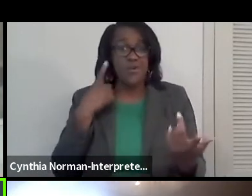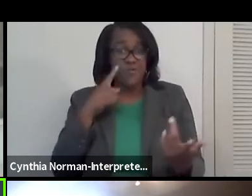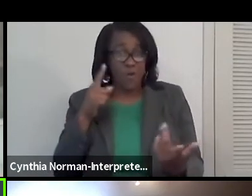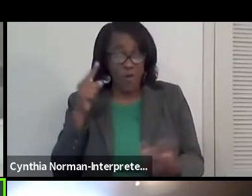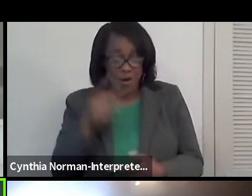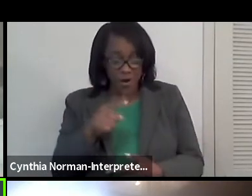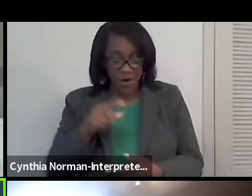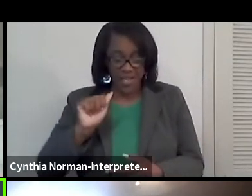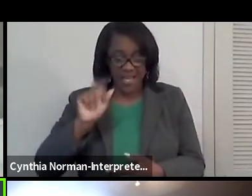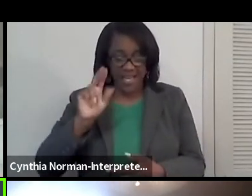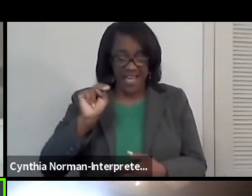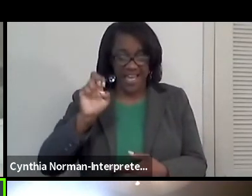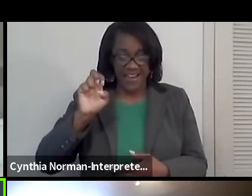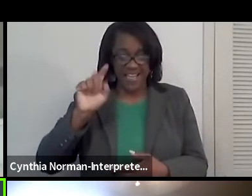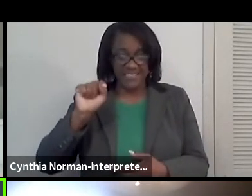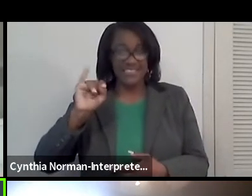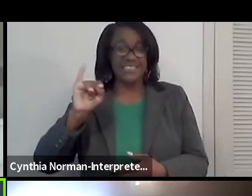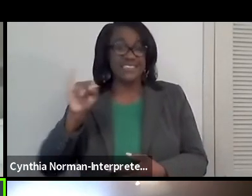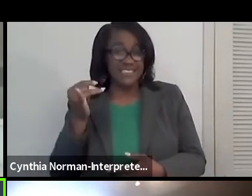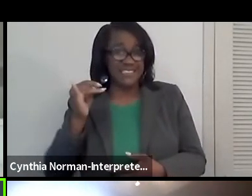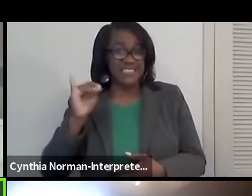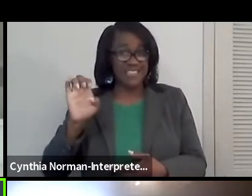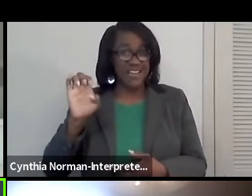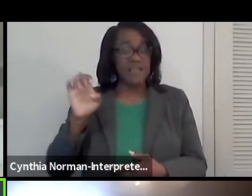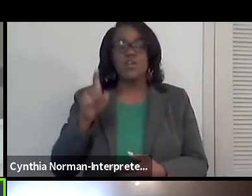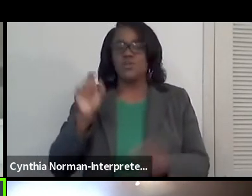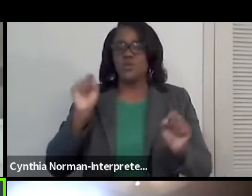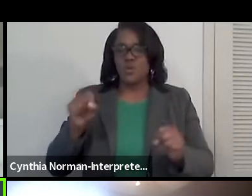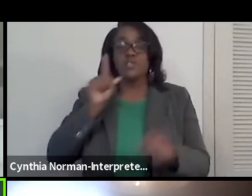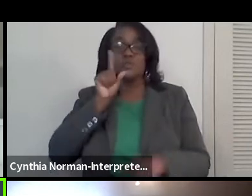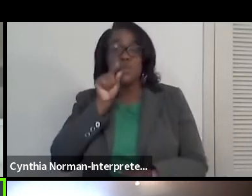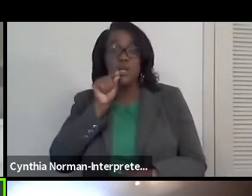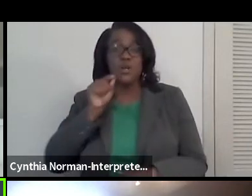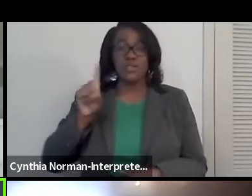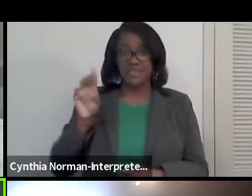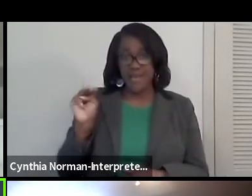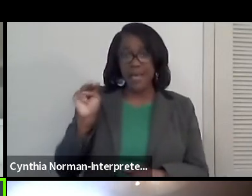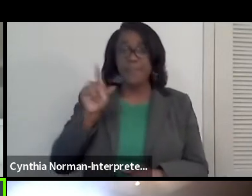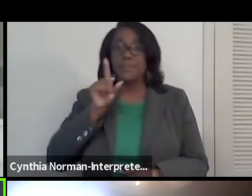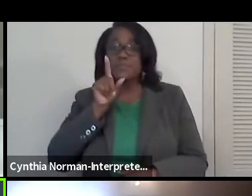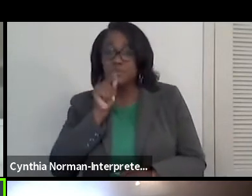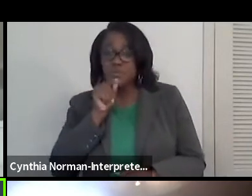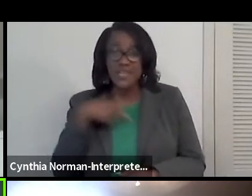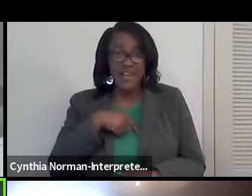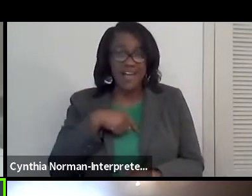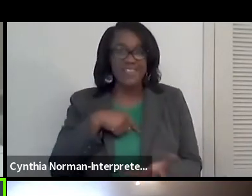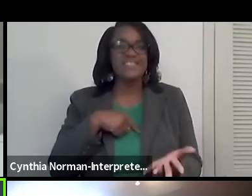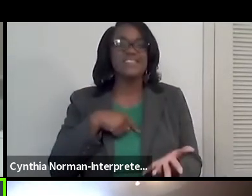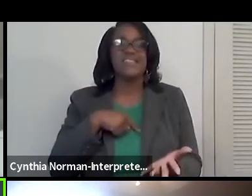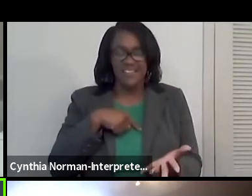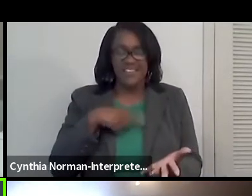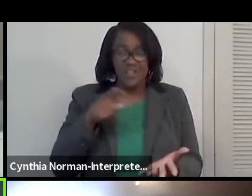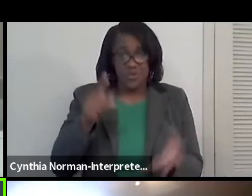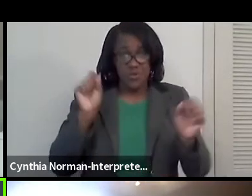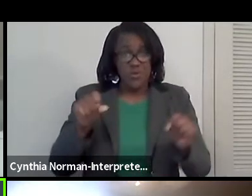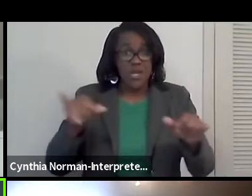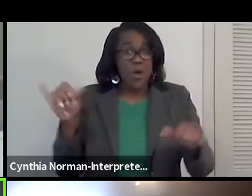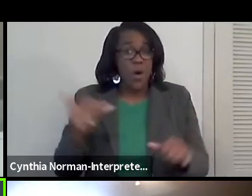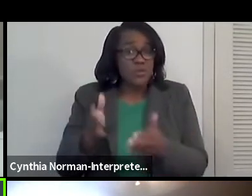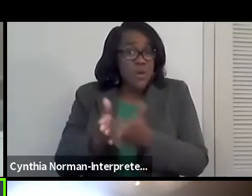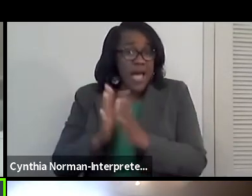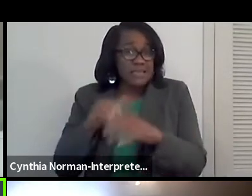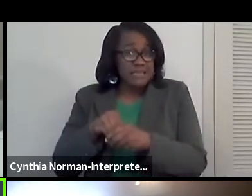just let us know via our Twitter. You can DM us, you can tweet at us, and you can also ask in the